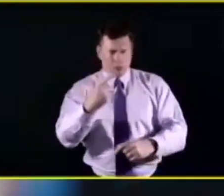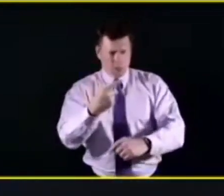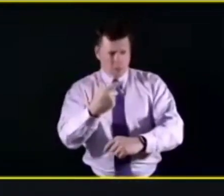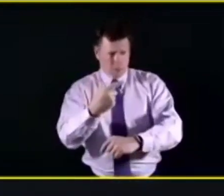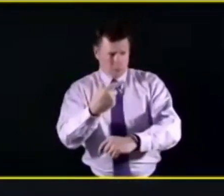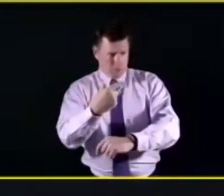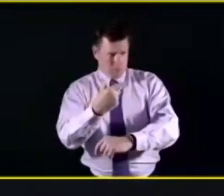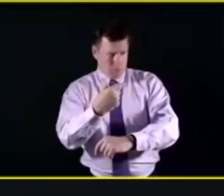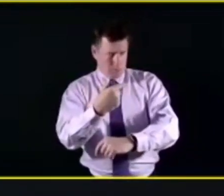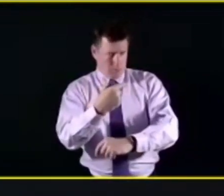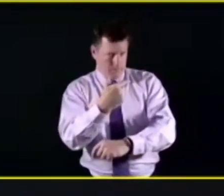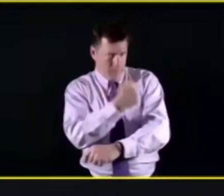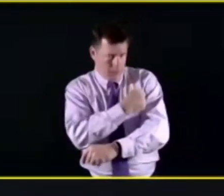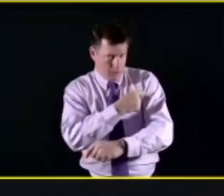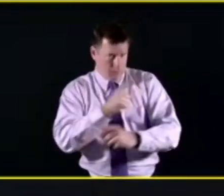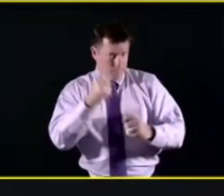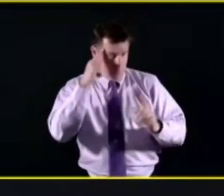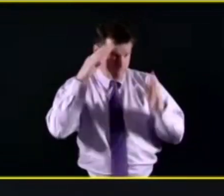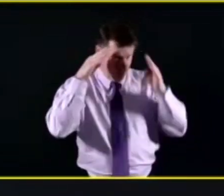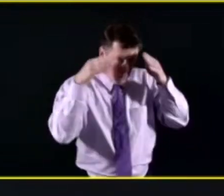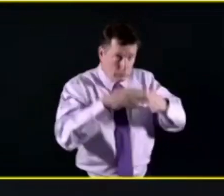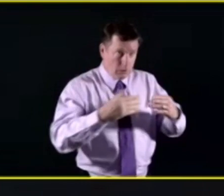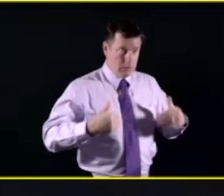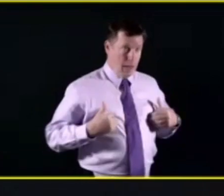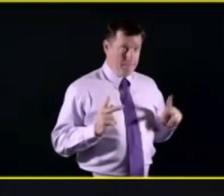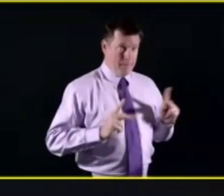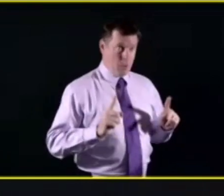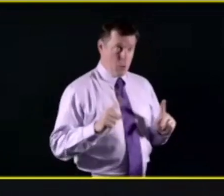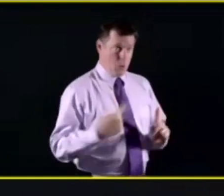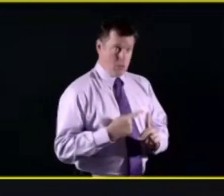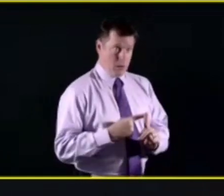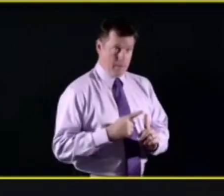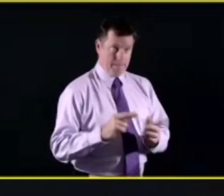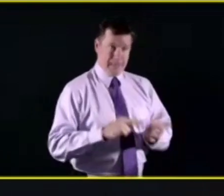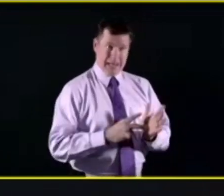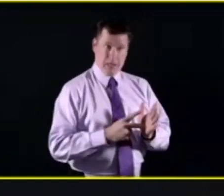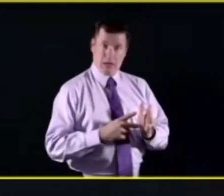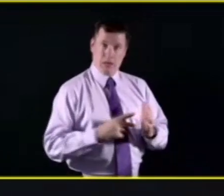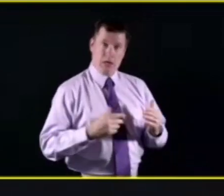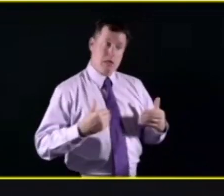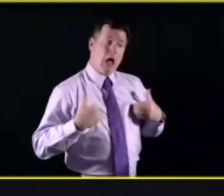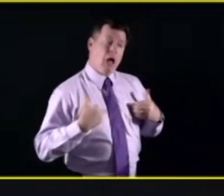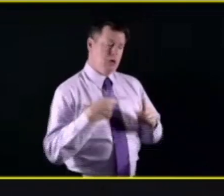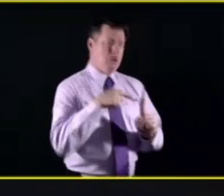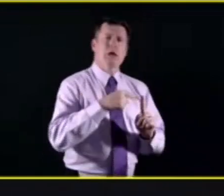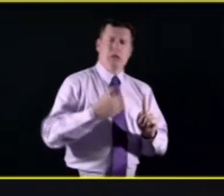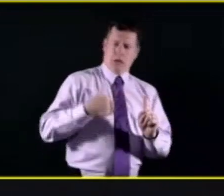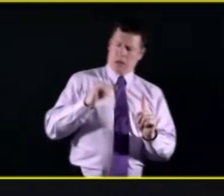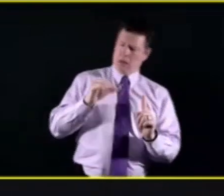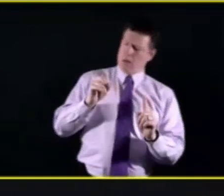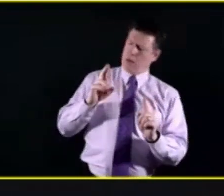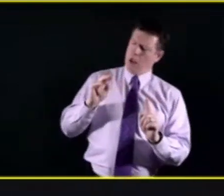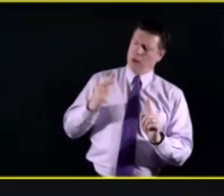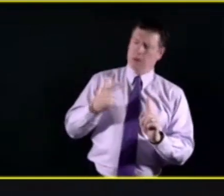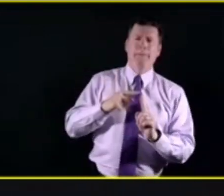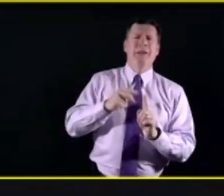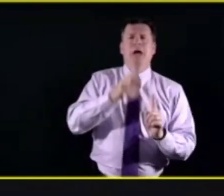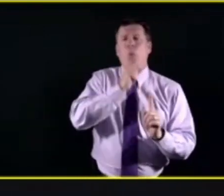in future phases? Yes, the young phase is 18 through